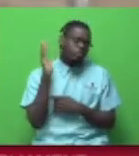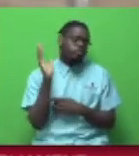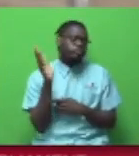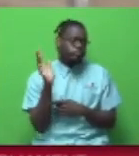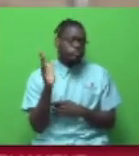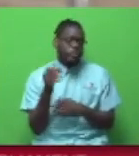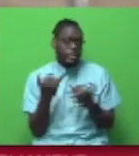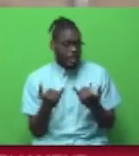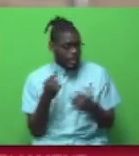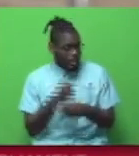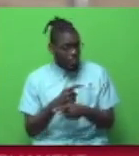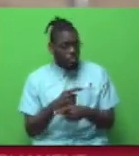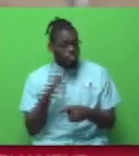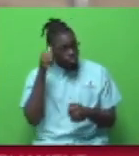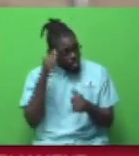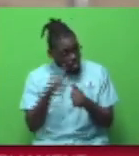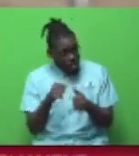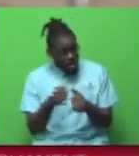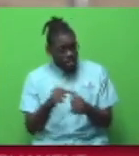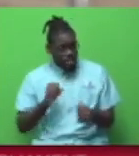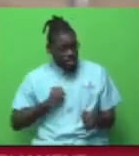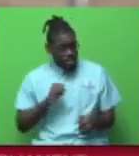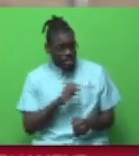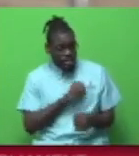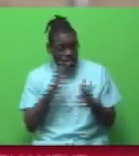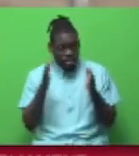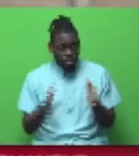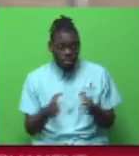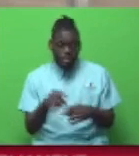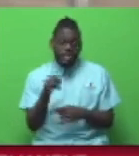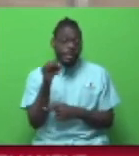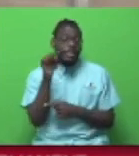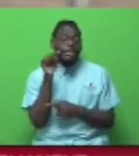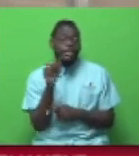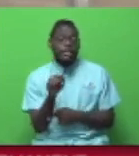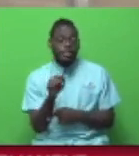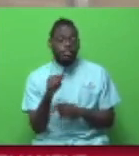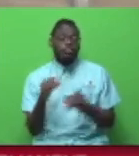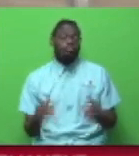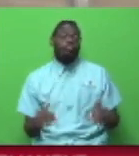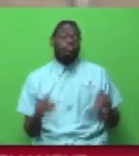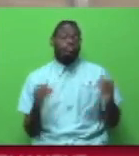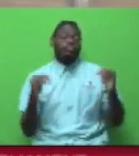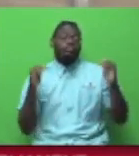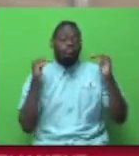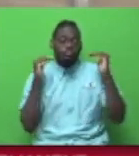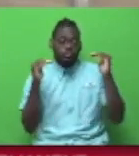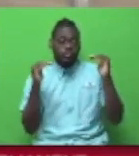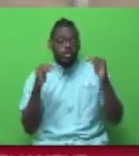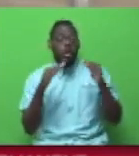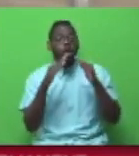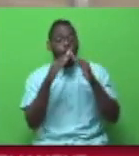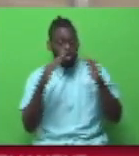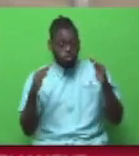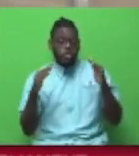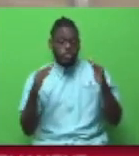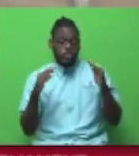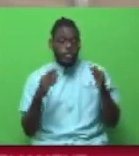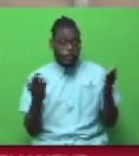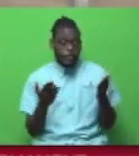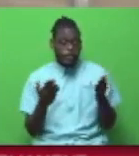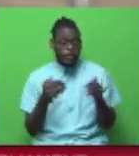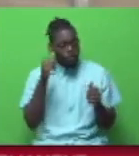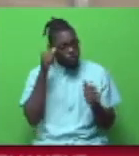as senators that this is indeed the upper house, and reminding me as a new senator, a relatively new senator,